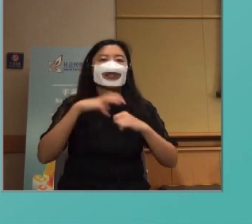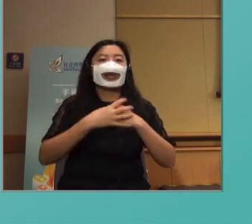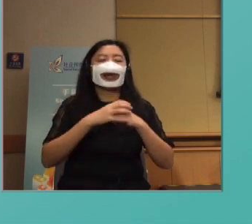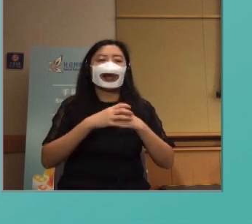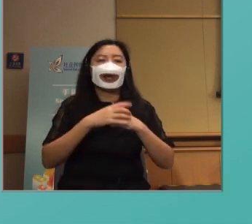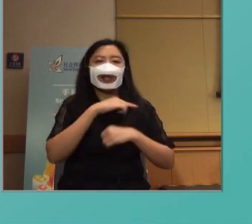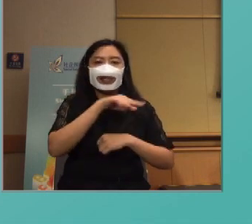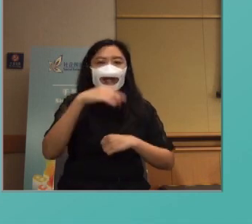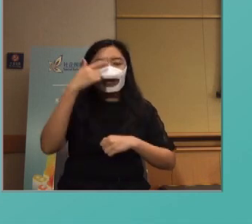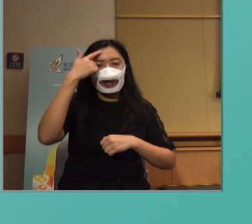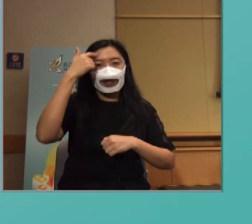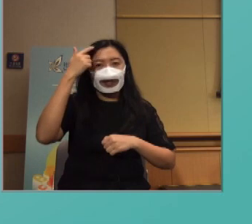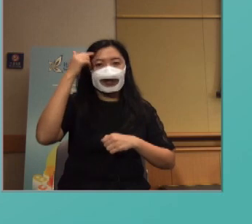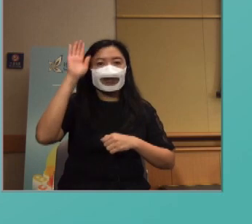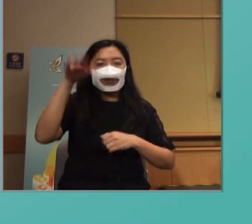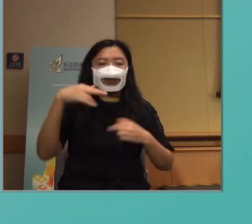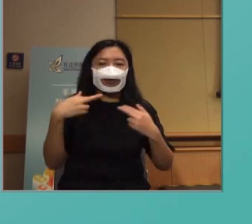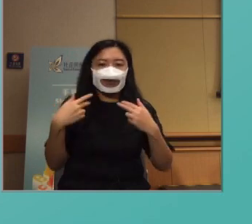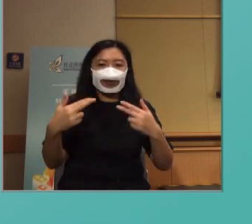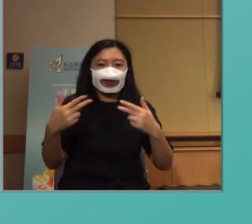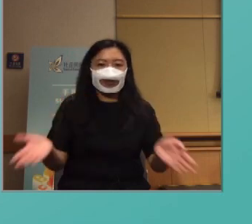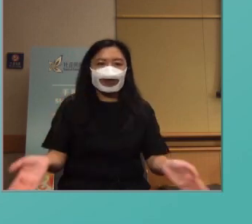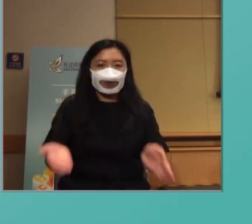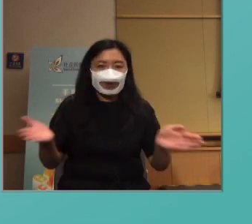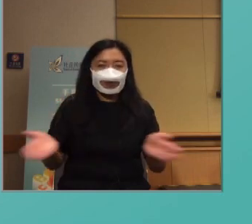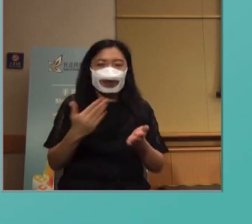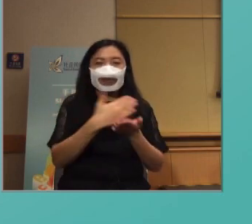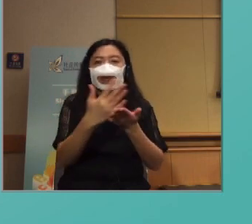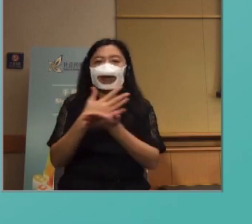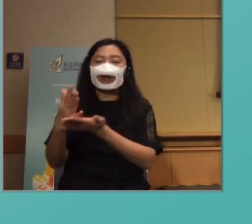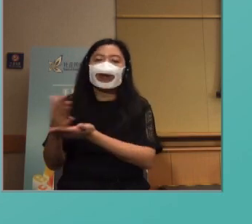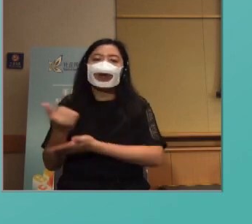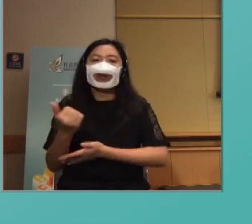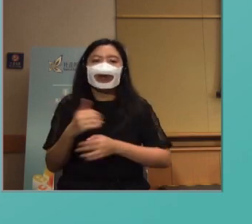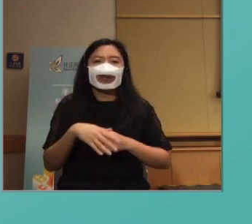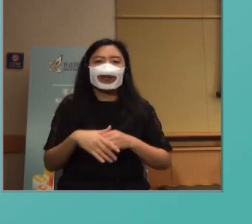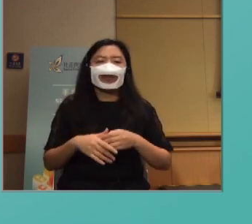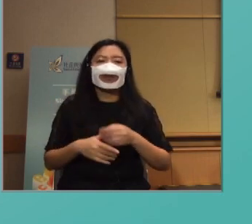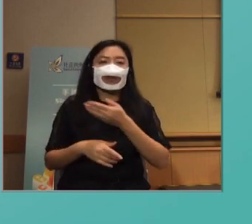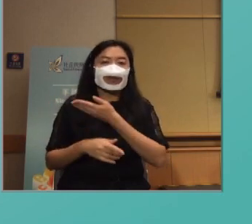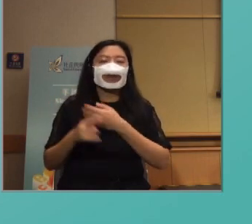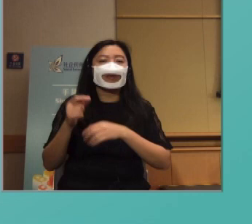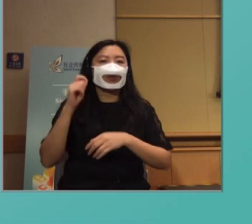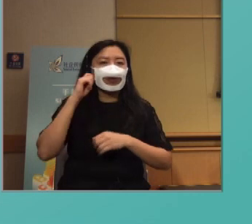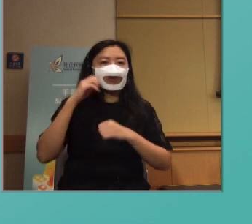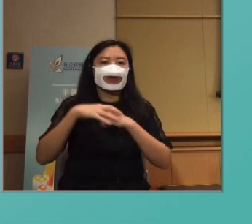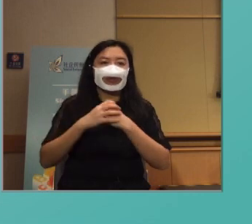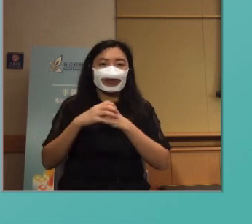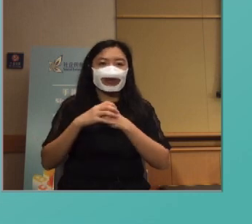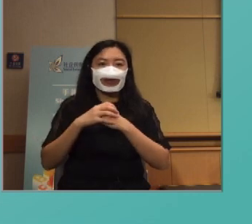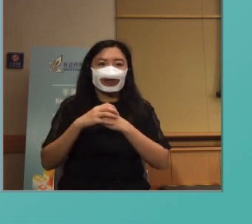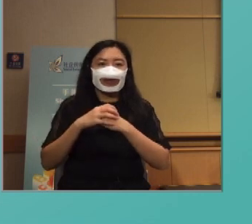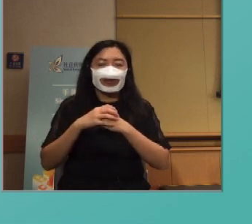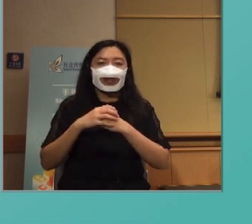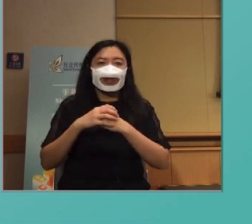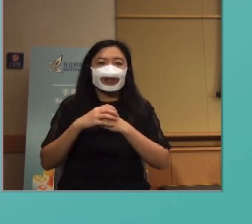the Sandbox will work together to achieve their missions to and chasing the open metaverse and encouraging